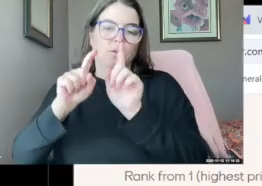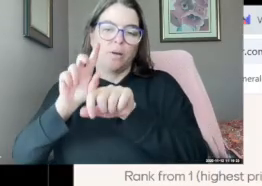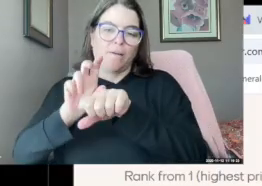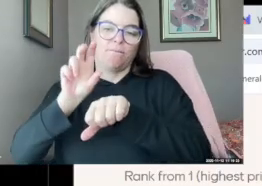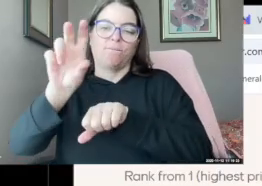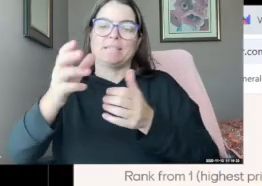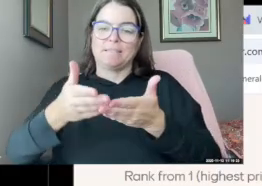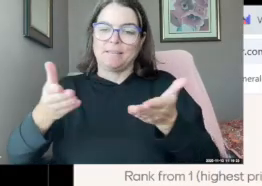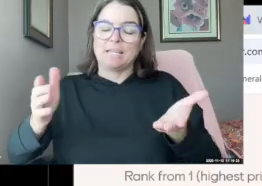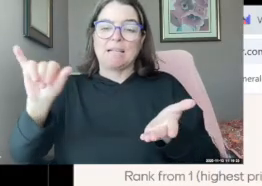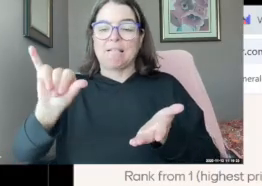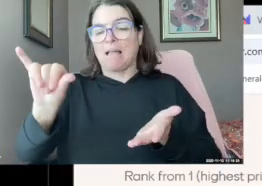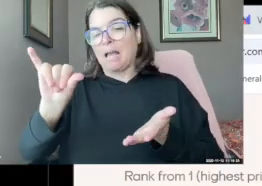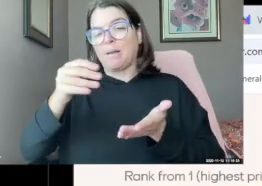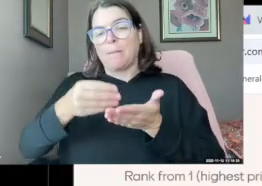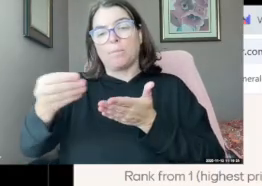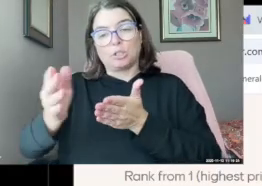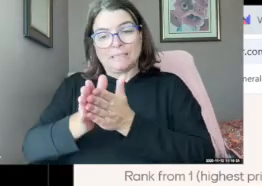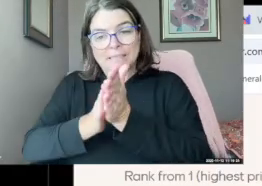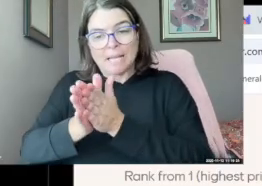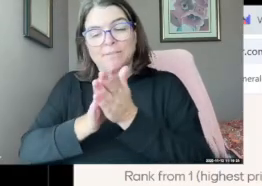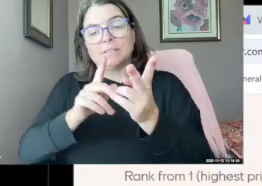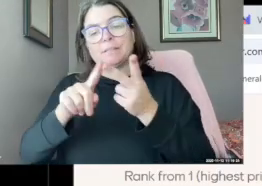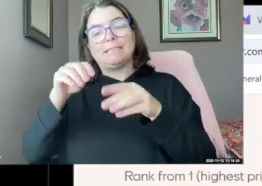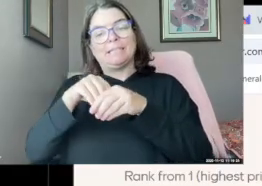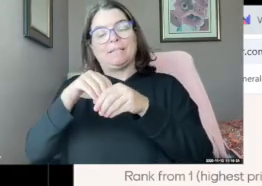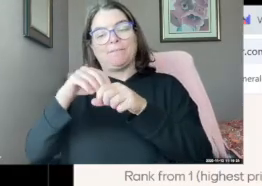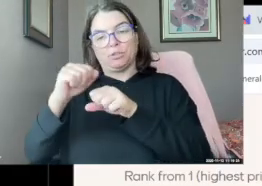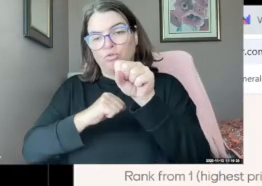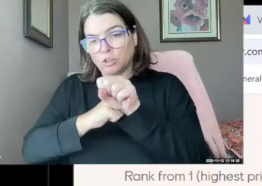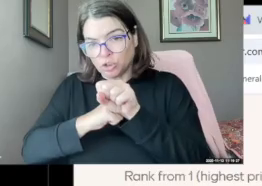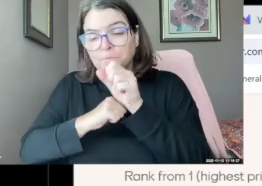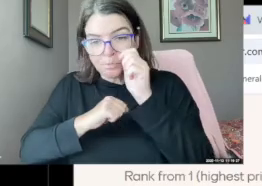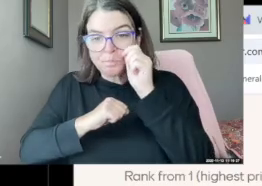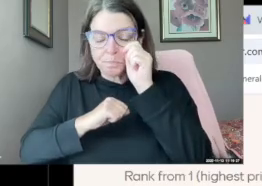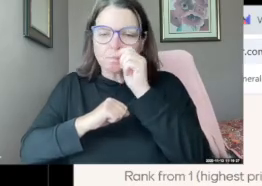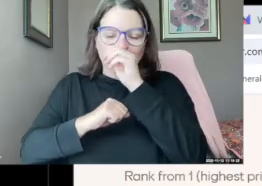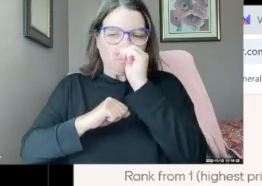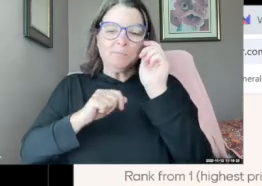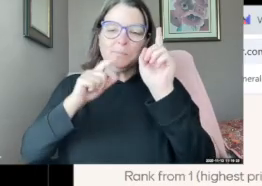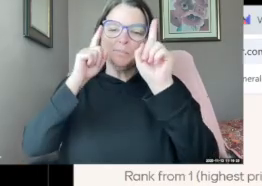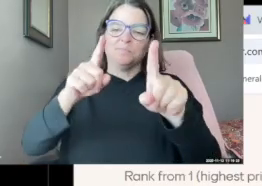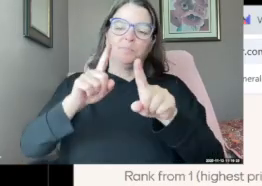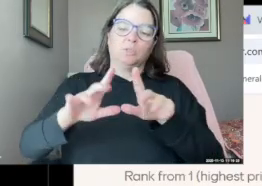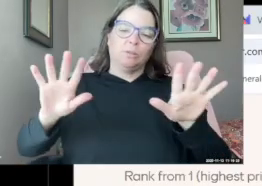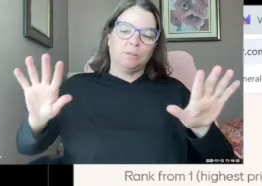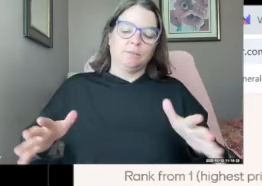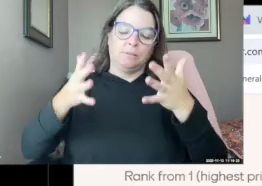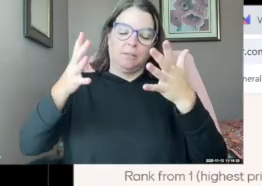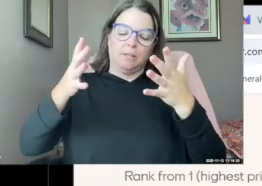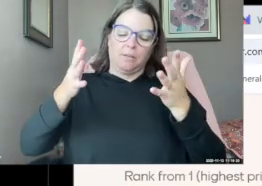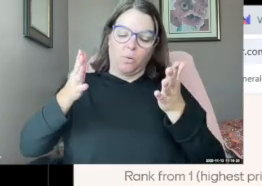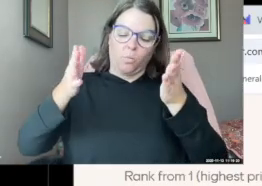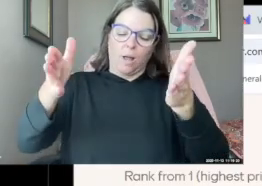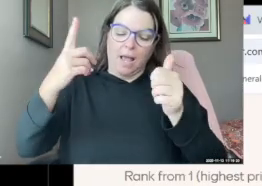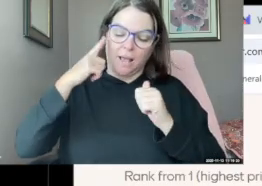anticipate regulations coming back. This is a real opportunity for the state to invest in things like purchase incentives and